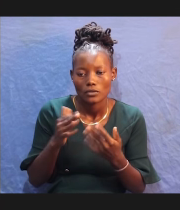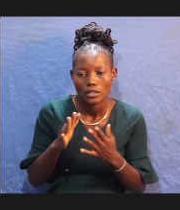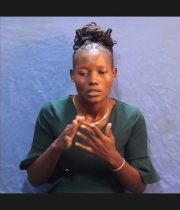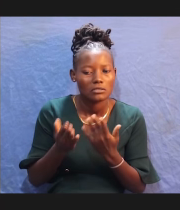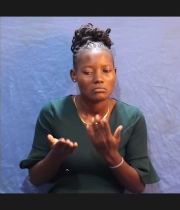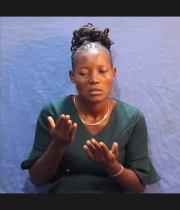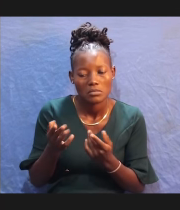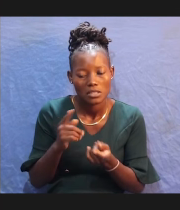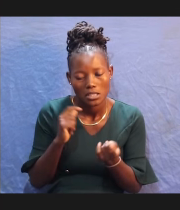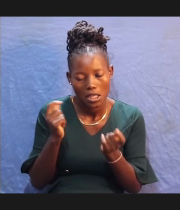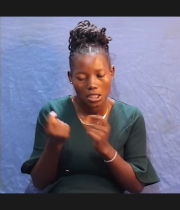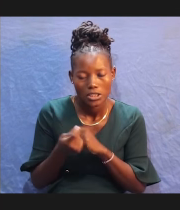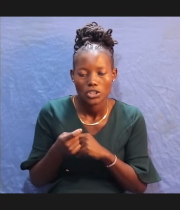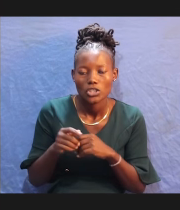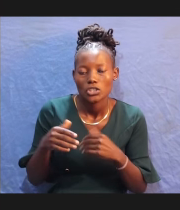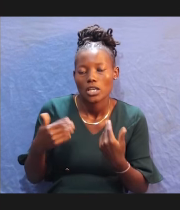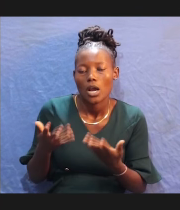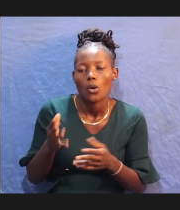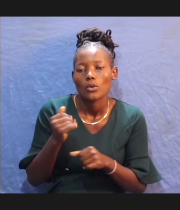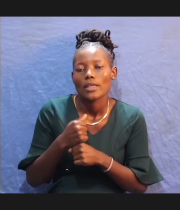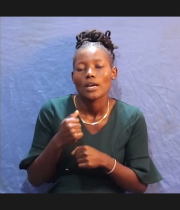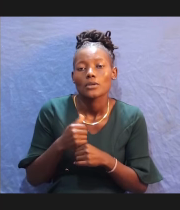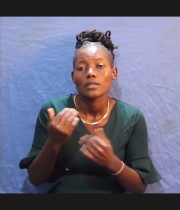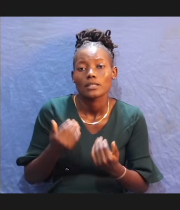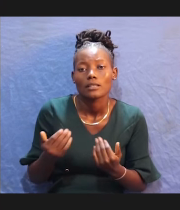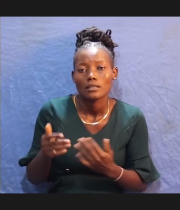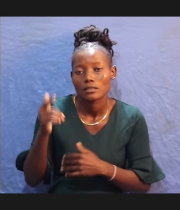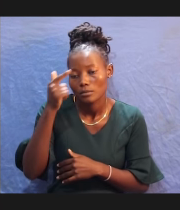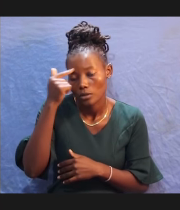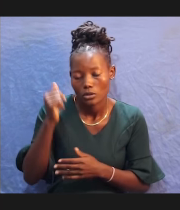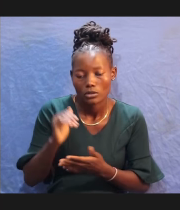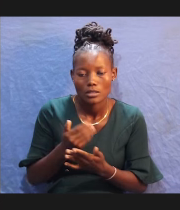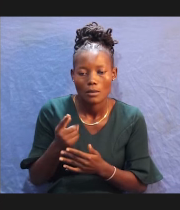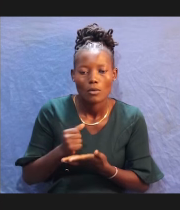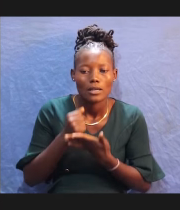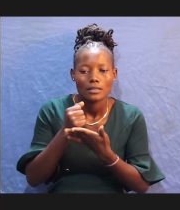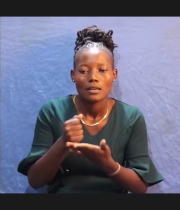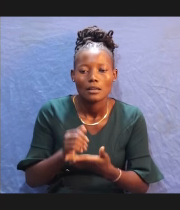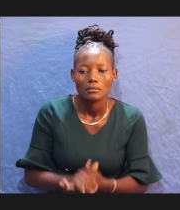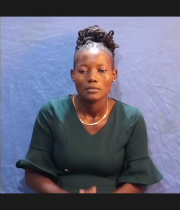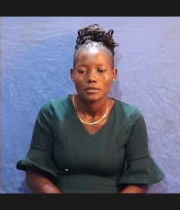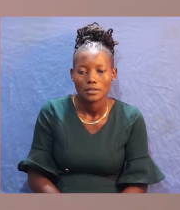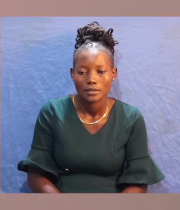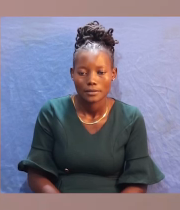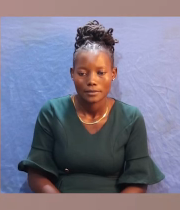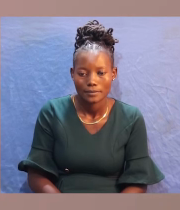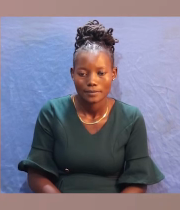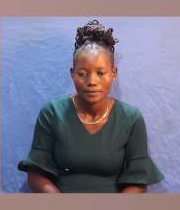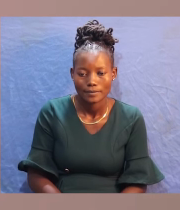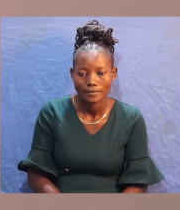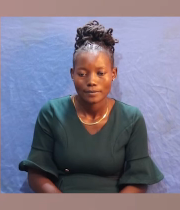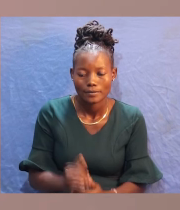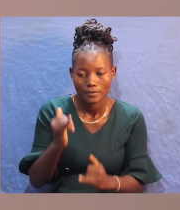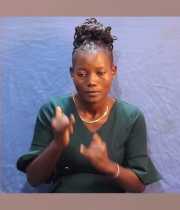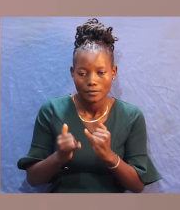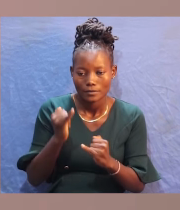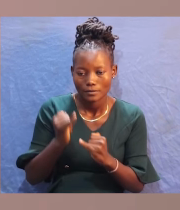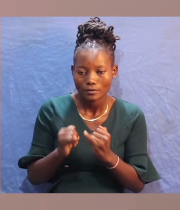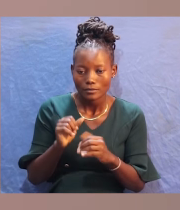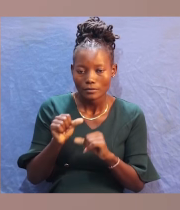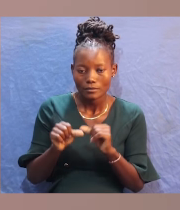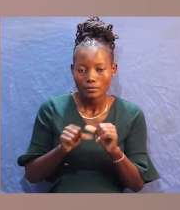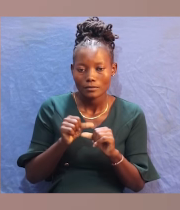the way they are doing things because of someone heard them. Okay. Then just the last one also, in